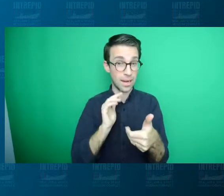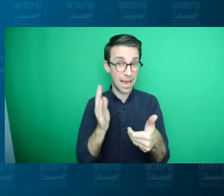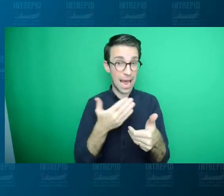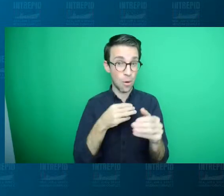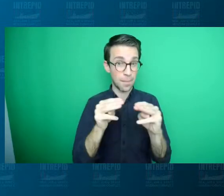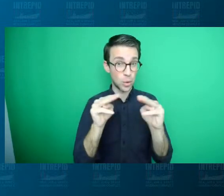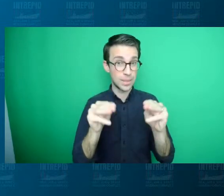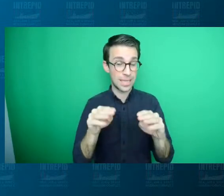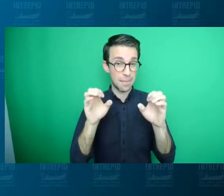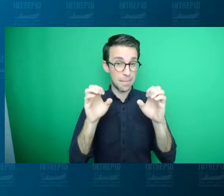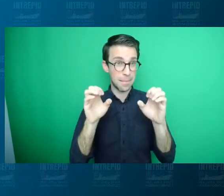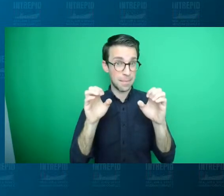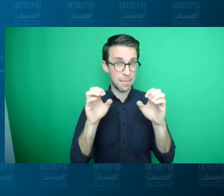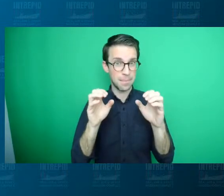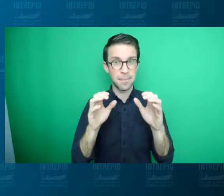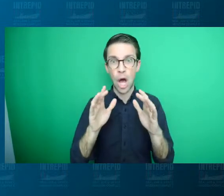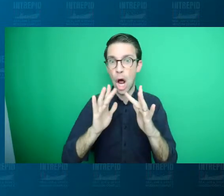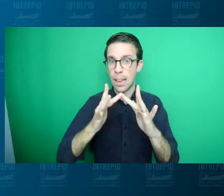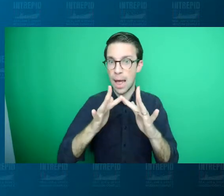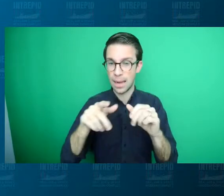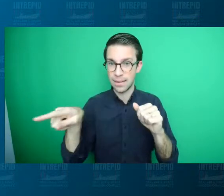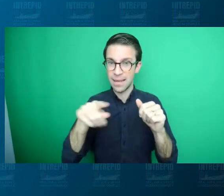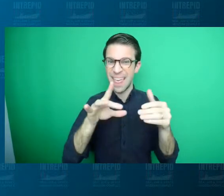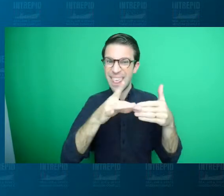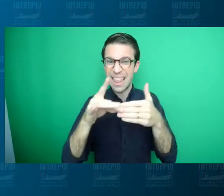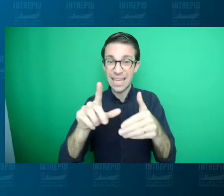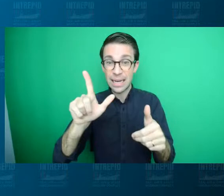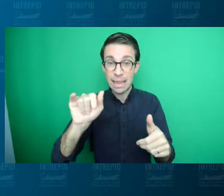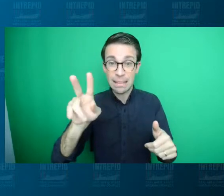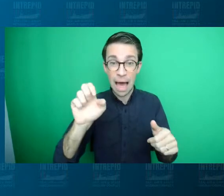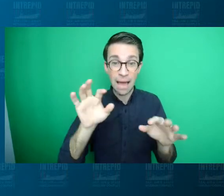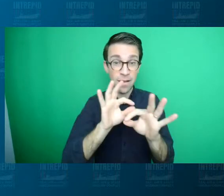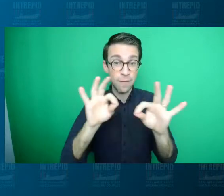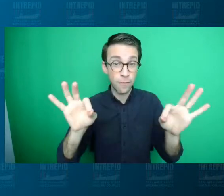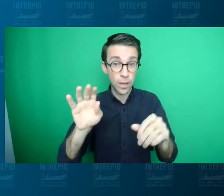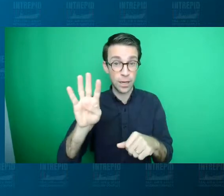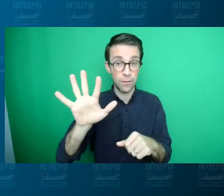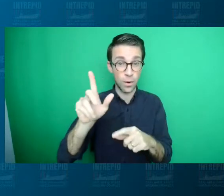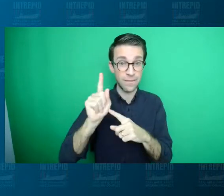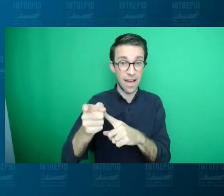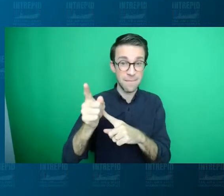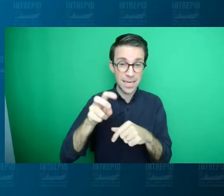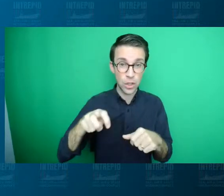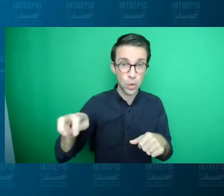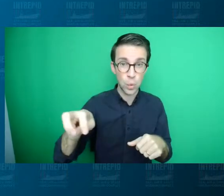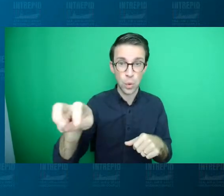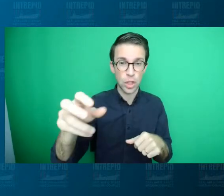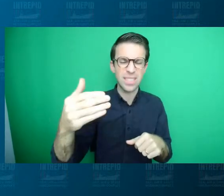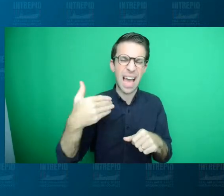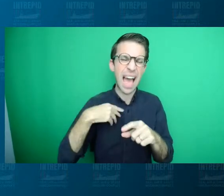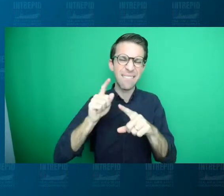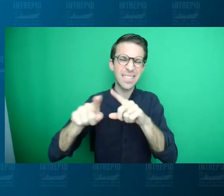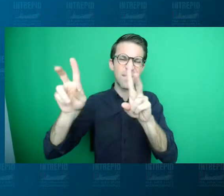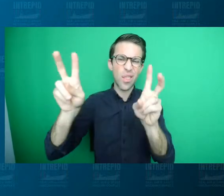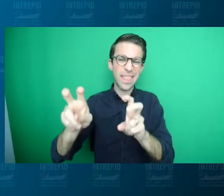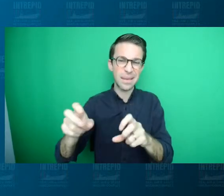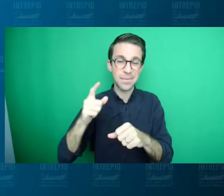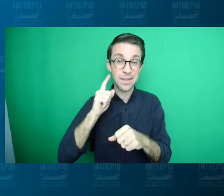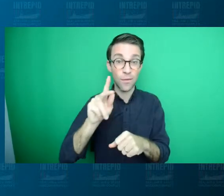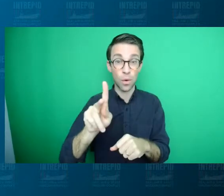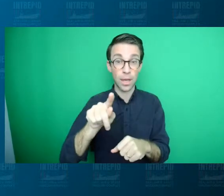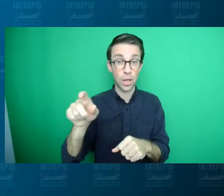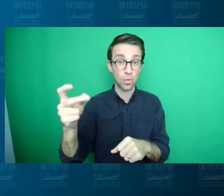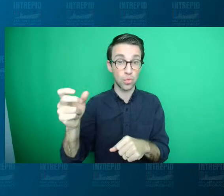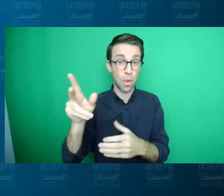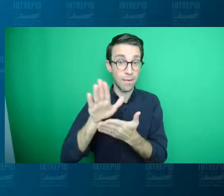Museum's educators online as they lead live, free, 45-minute thematic virtual education programs for K through 12 school